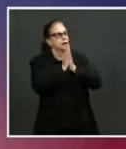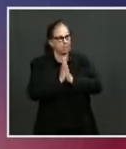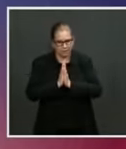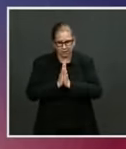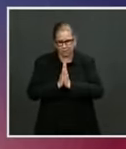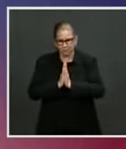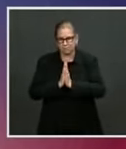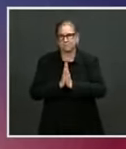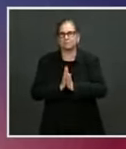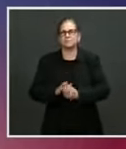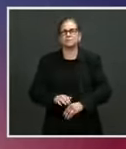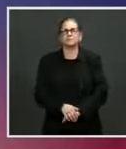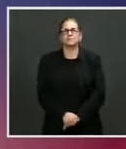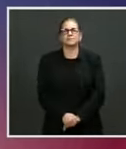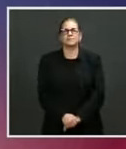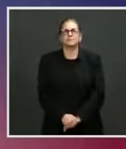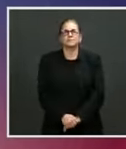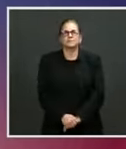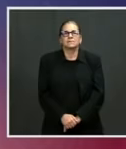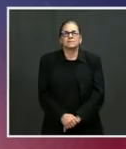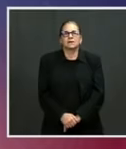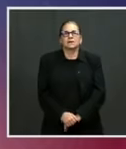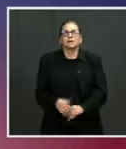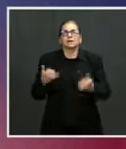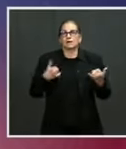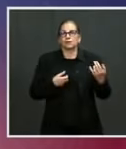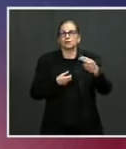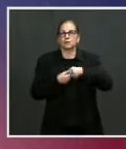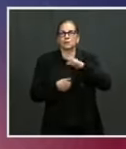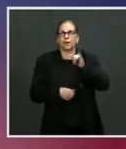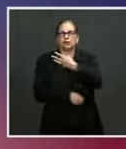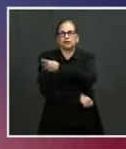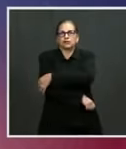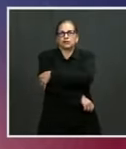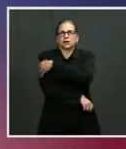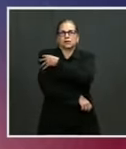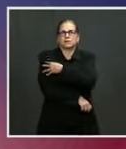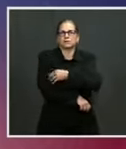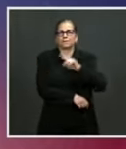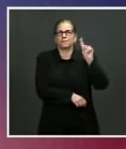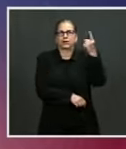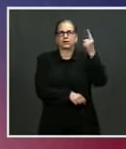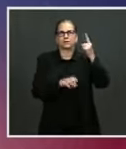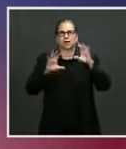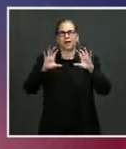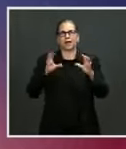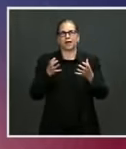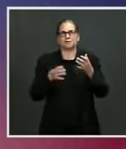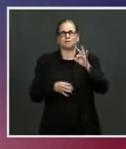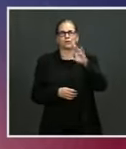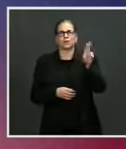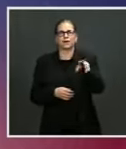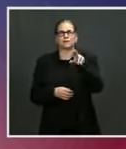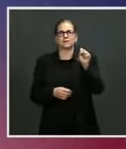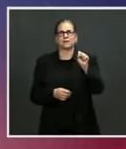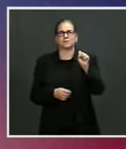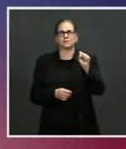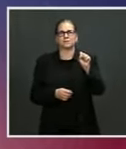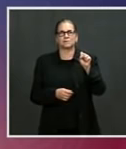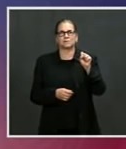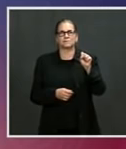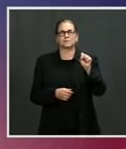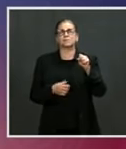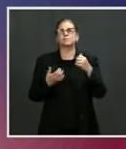Ladies and gentlemen, please join Sergeant First Class Brendan Curran and the United States Army Band Pershing's Own in the singing of our